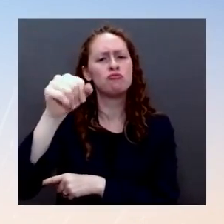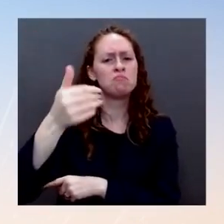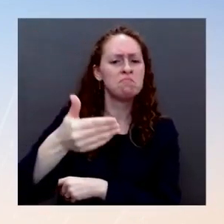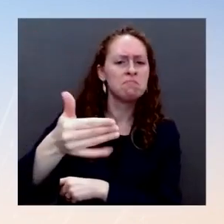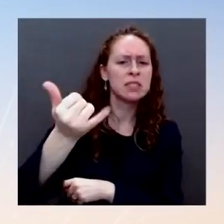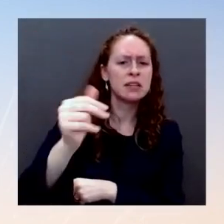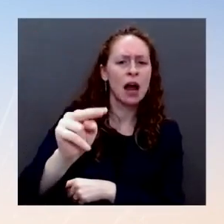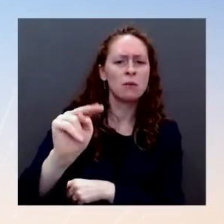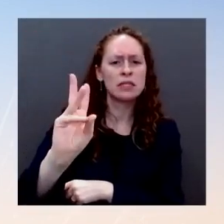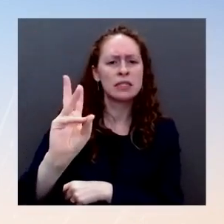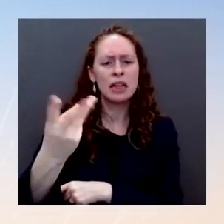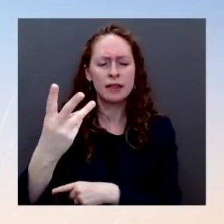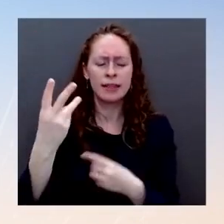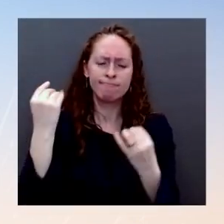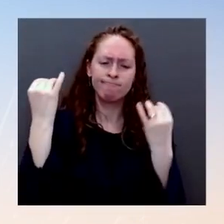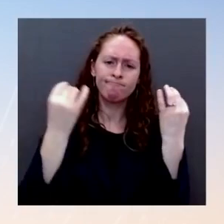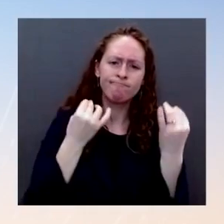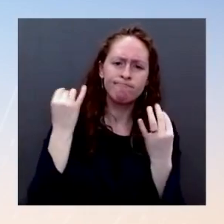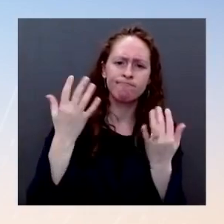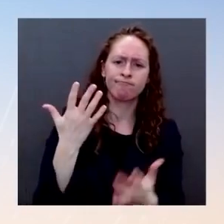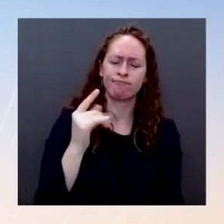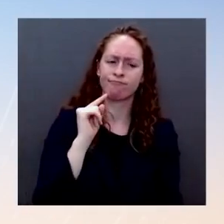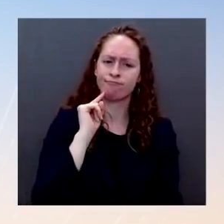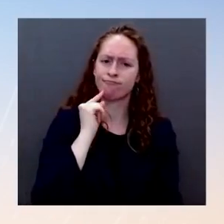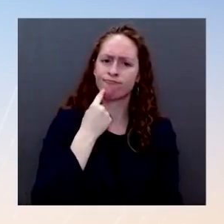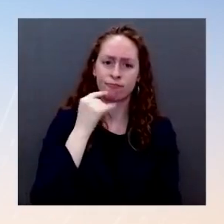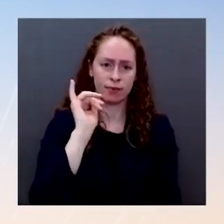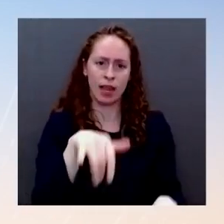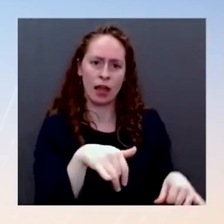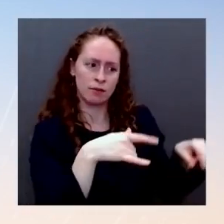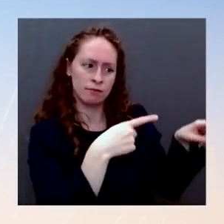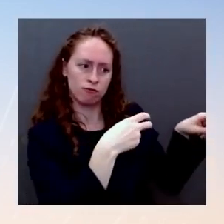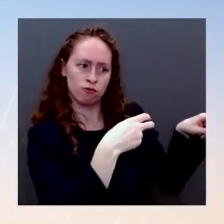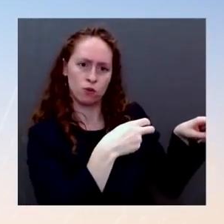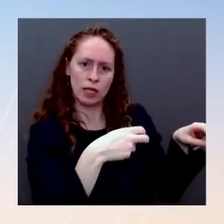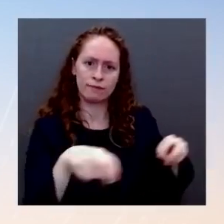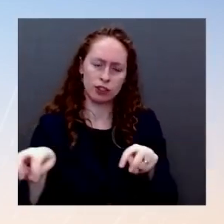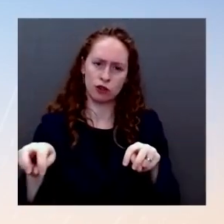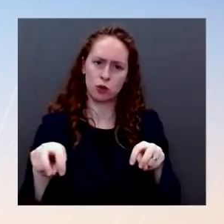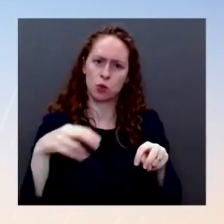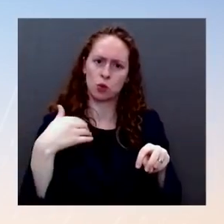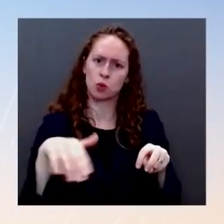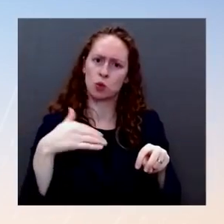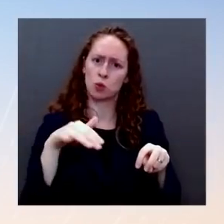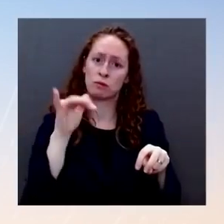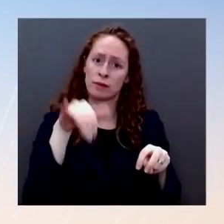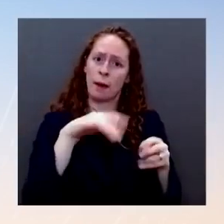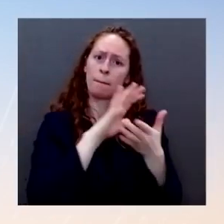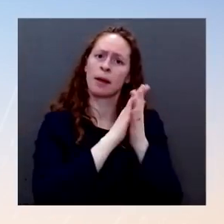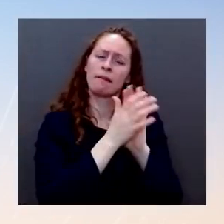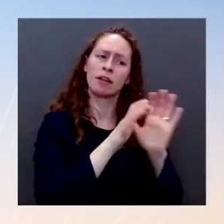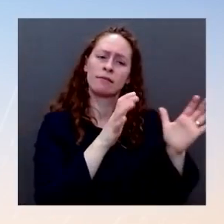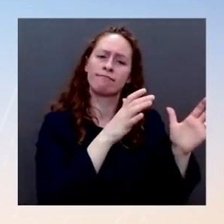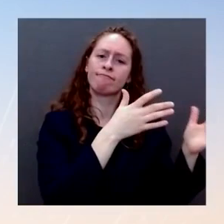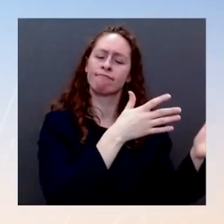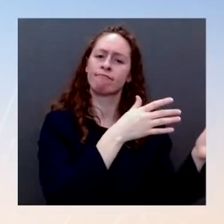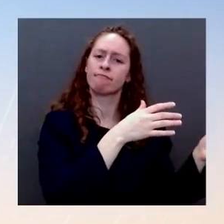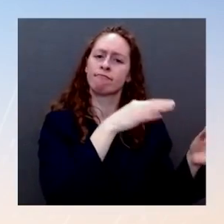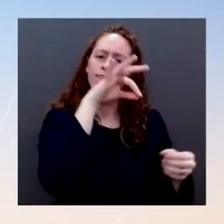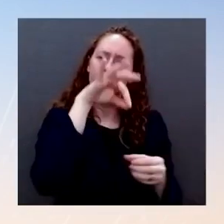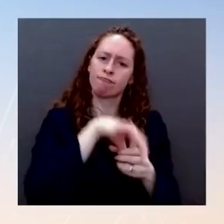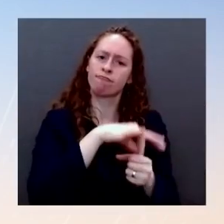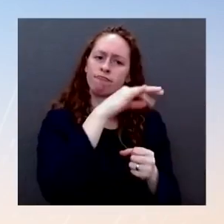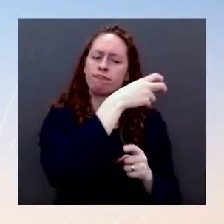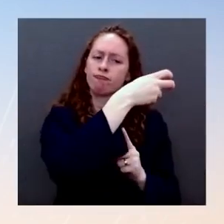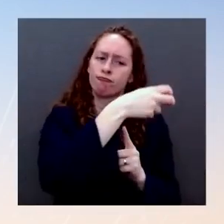obviously the prior administration and the prior president weren't a part of. But I think there's a larger message here to the country about who